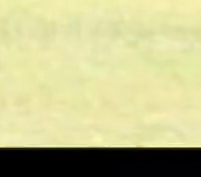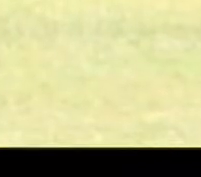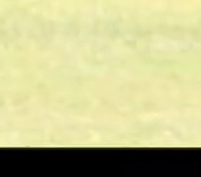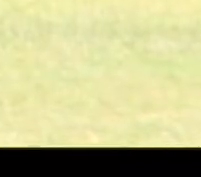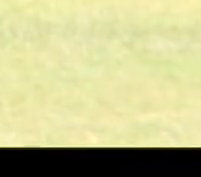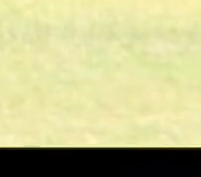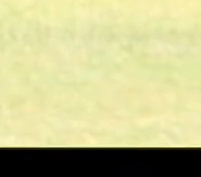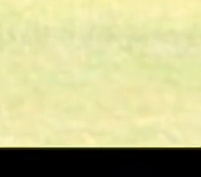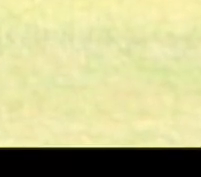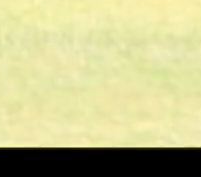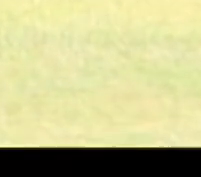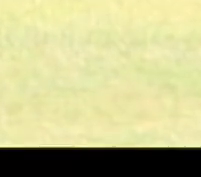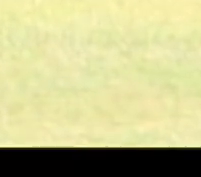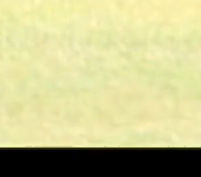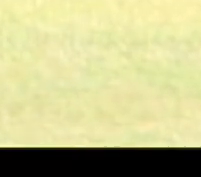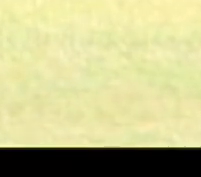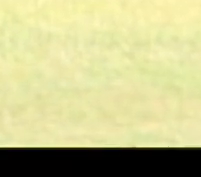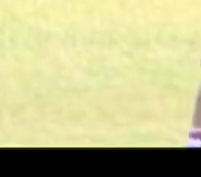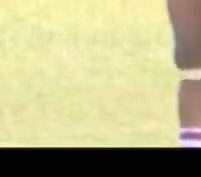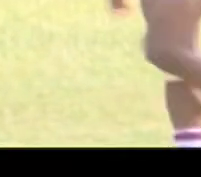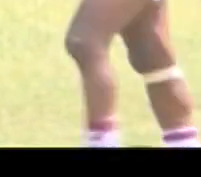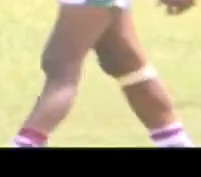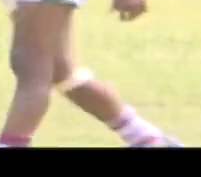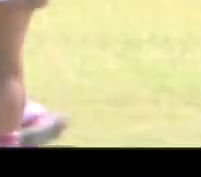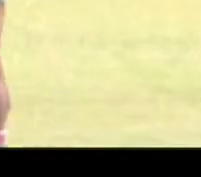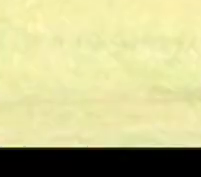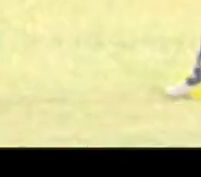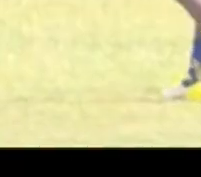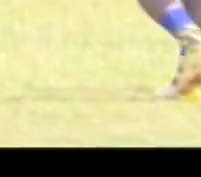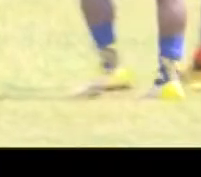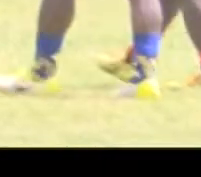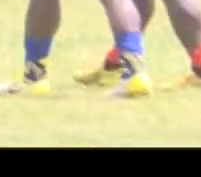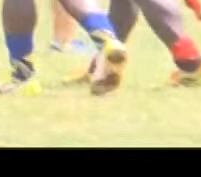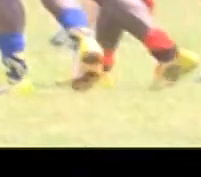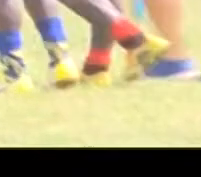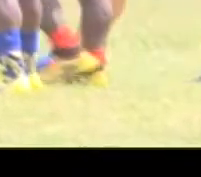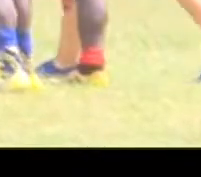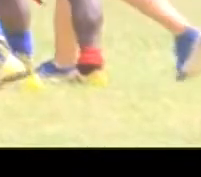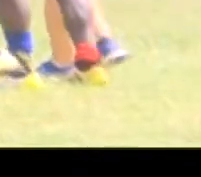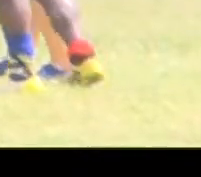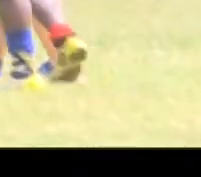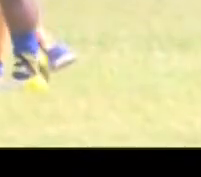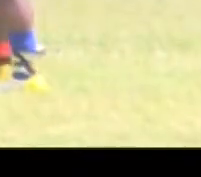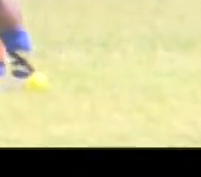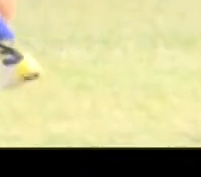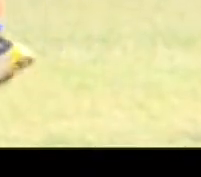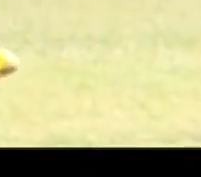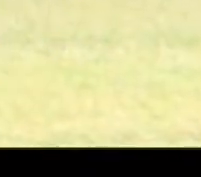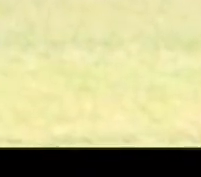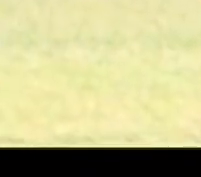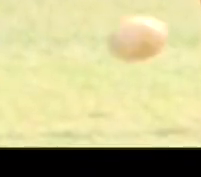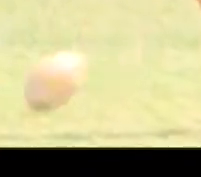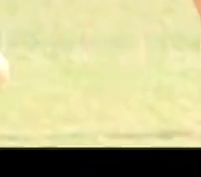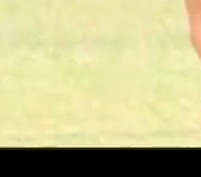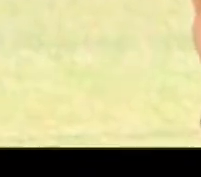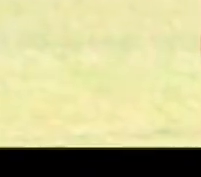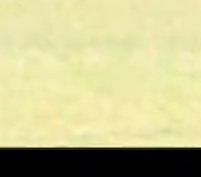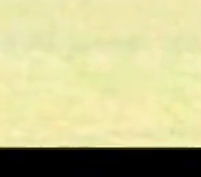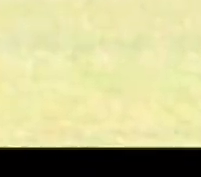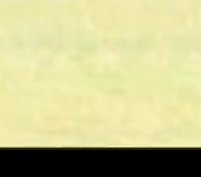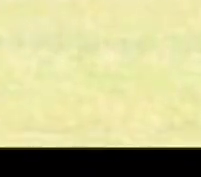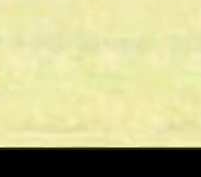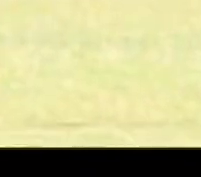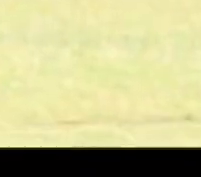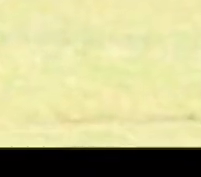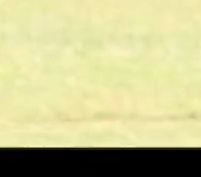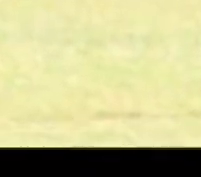The legendary Waisale Koisolomani Serevi from Fiji, who visited Kenya for the second time with the Russian sides for the